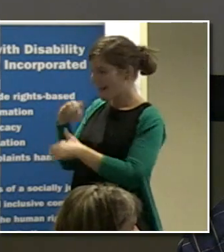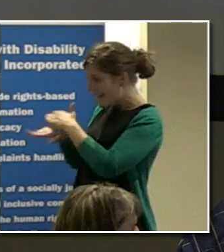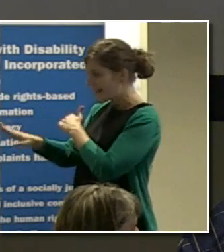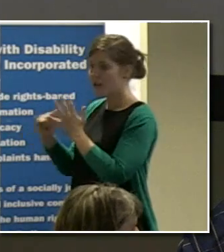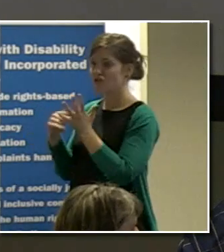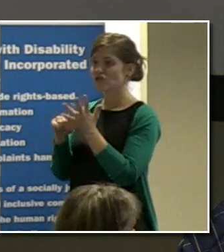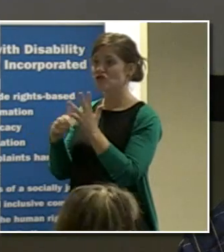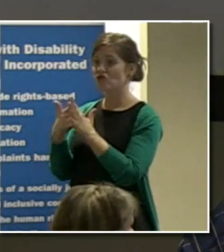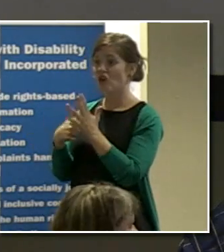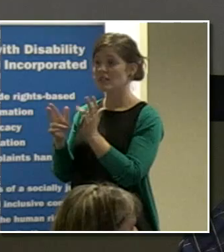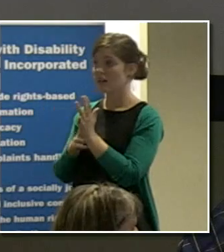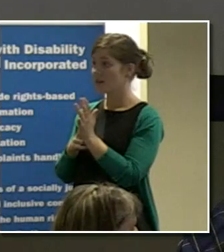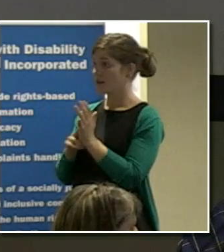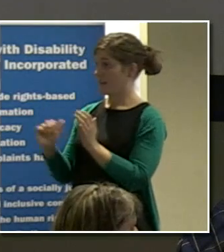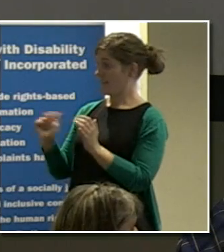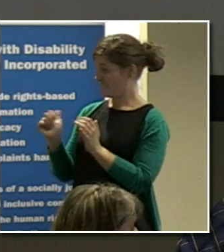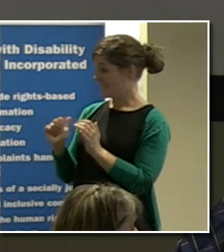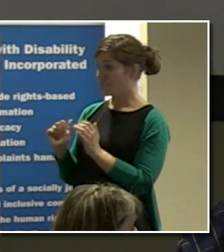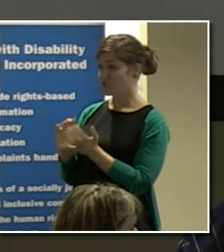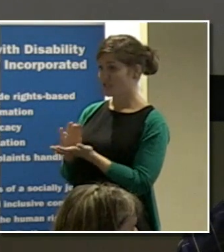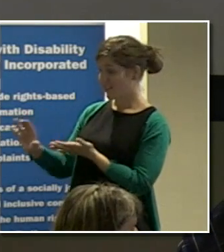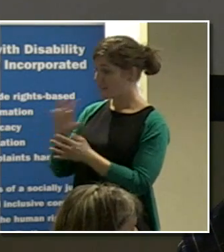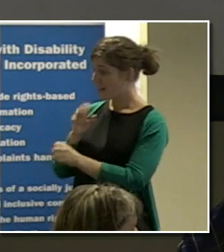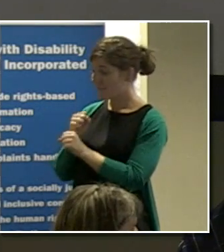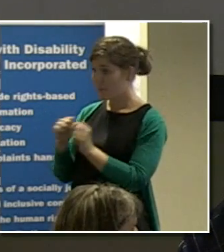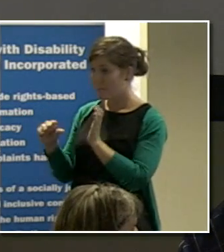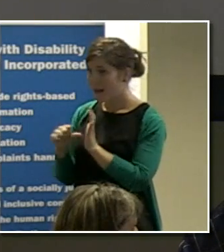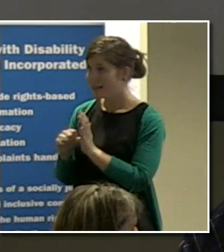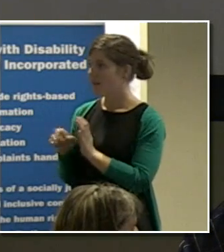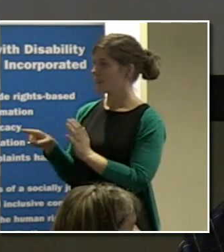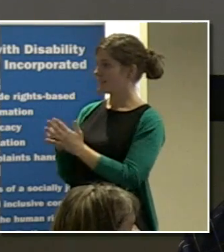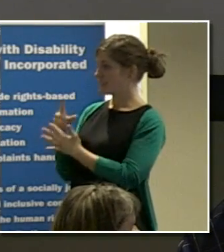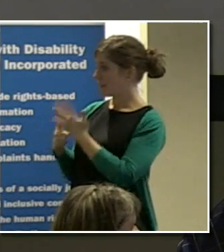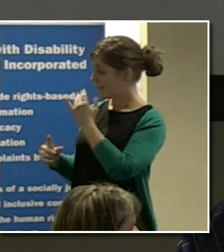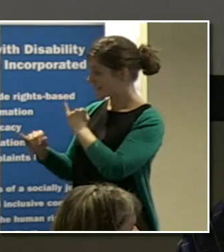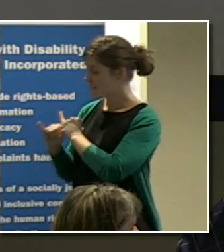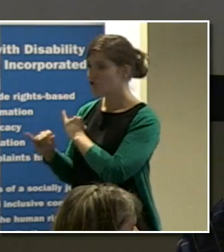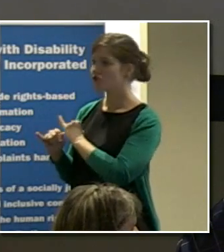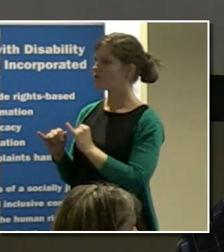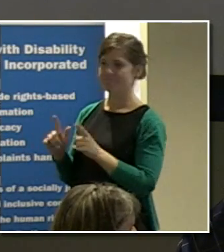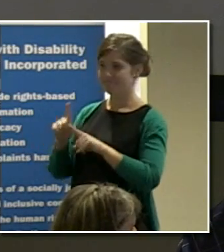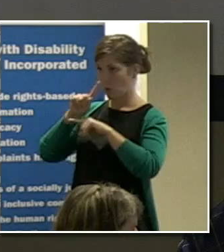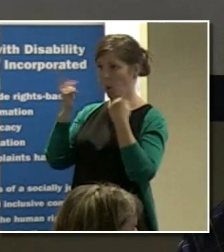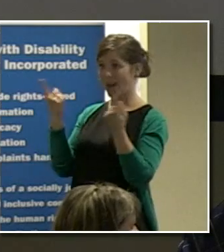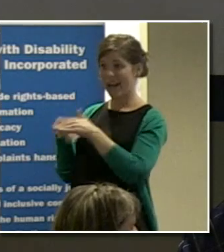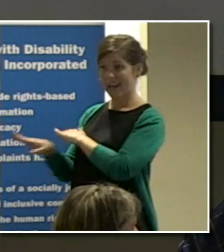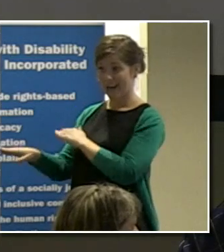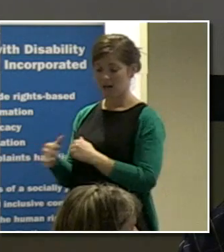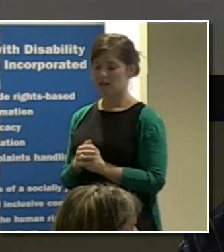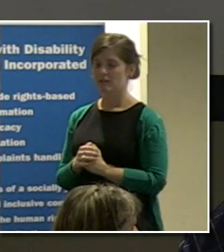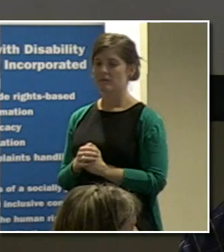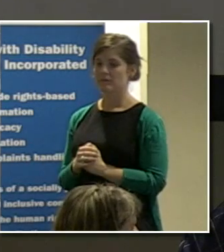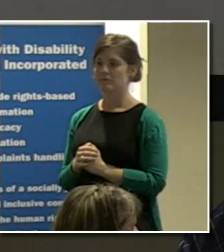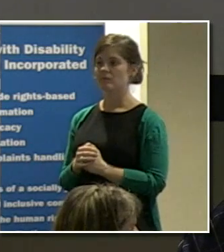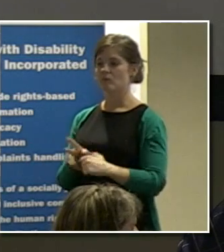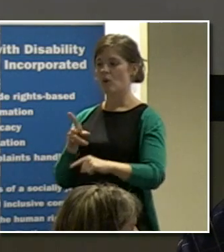despite that being provided with government money and being a disability institution that is funded by the state. A launch